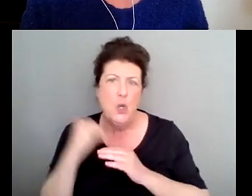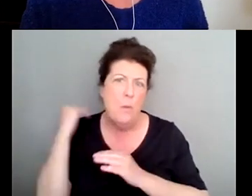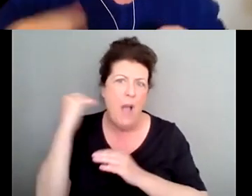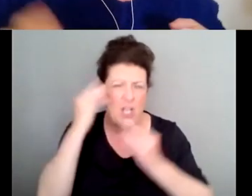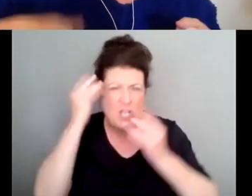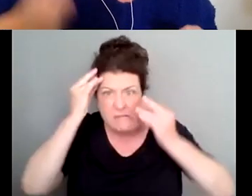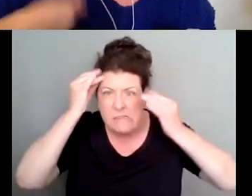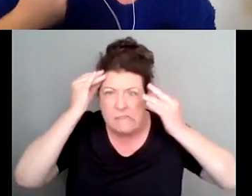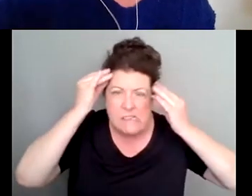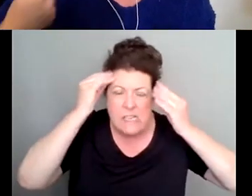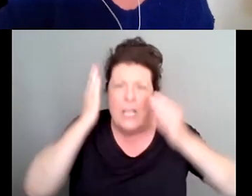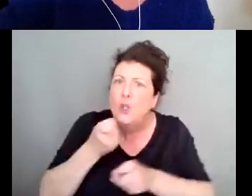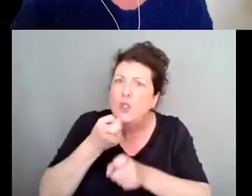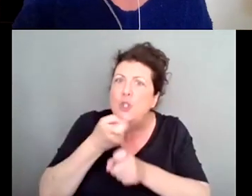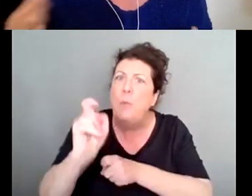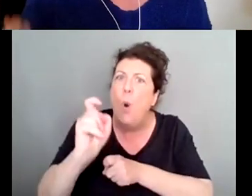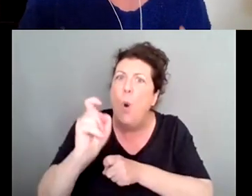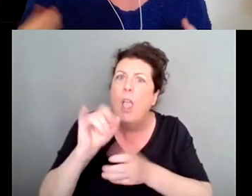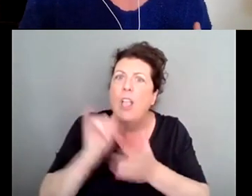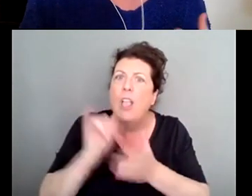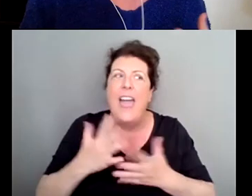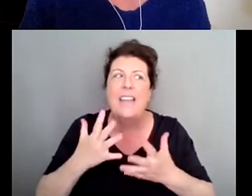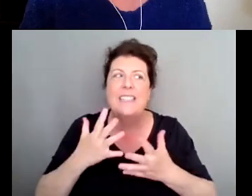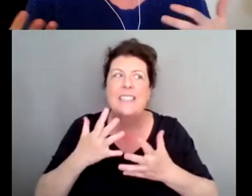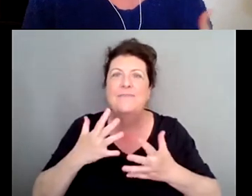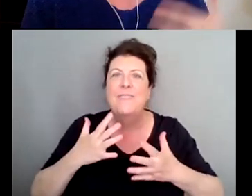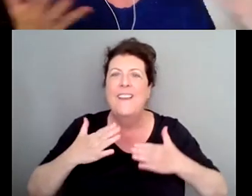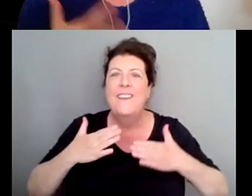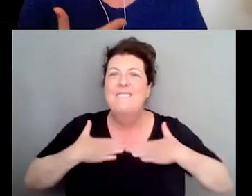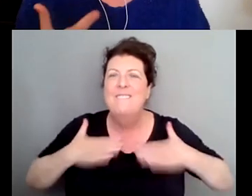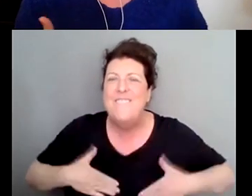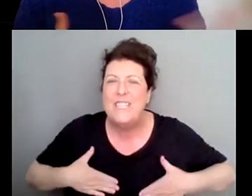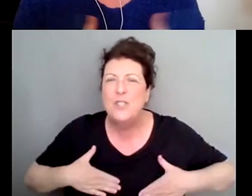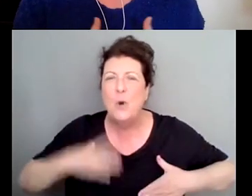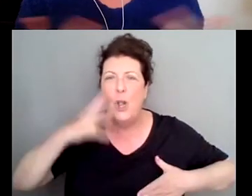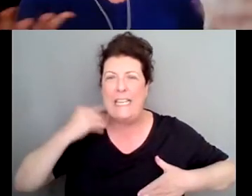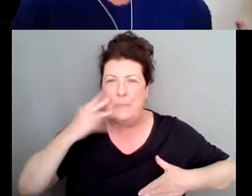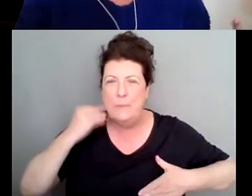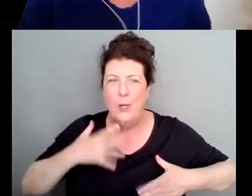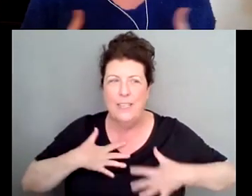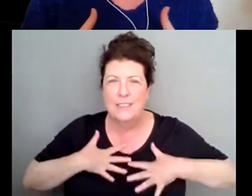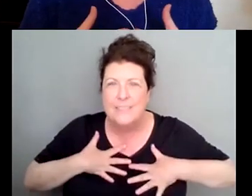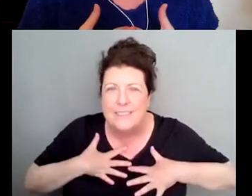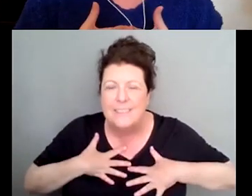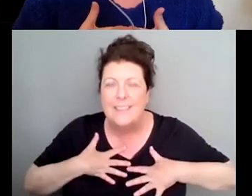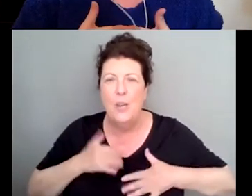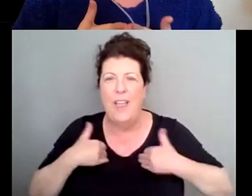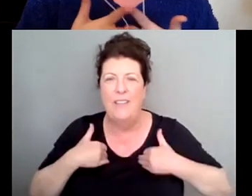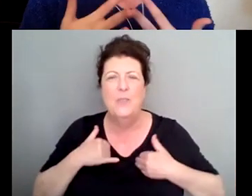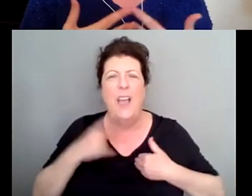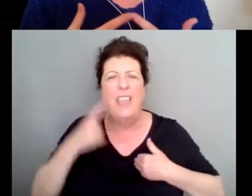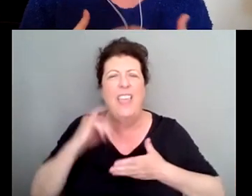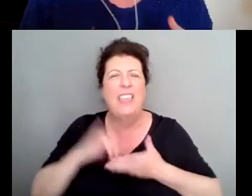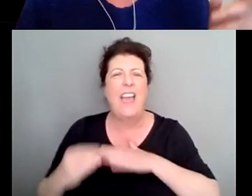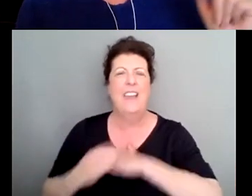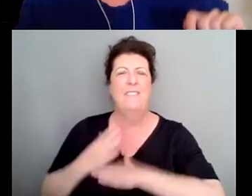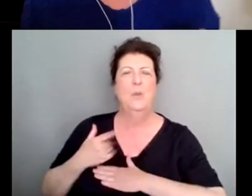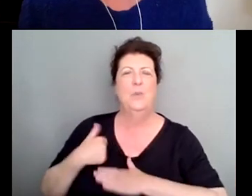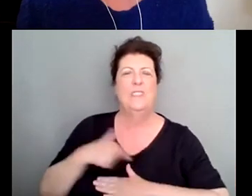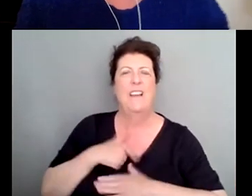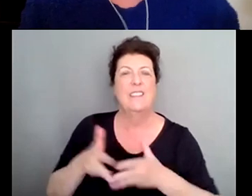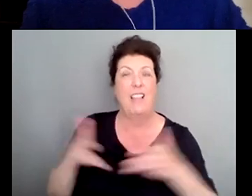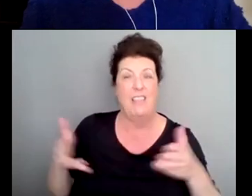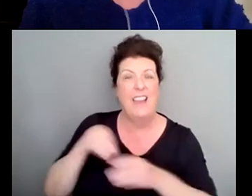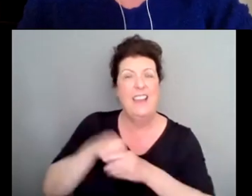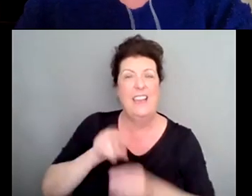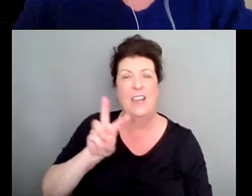the visceral experience you were having, and I think that, uh, served us a lot in WandaVision, though I do also